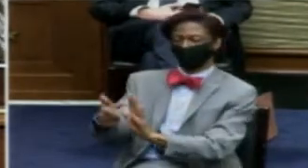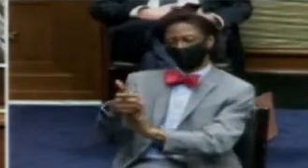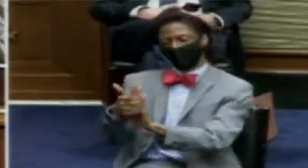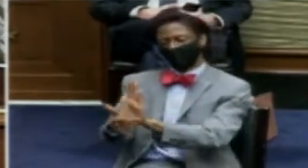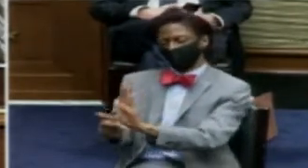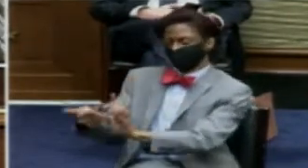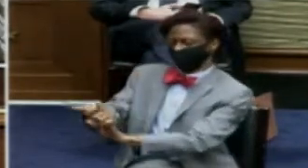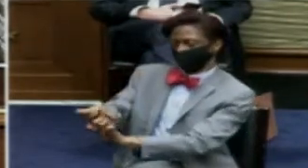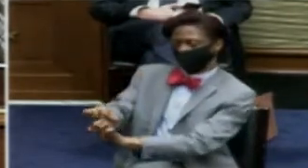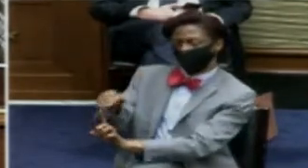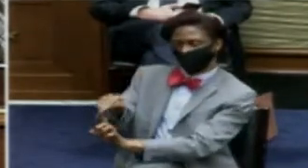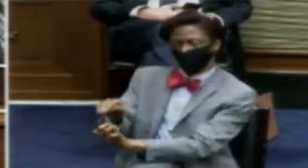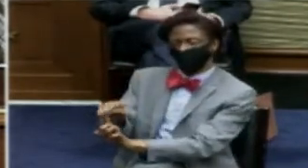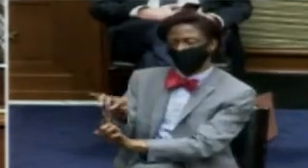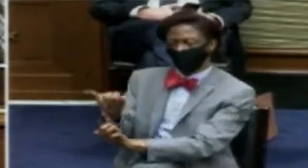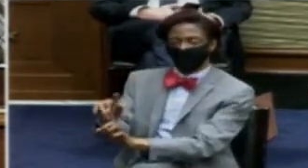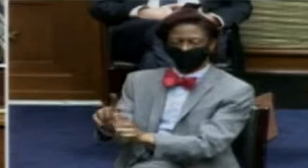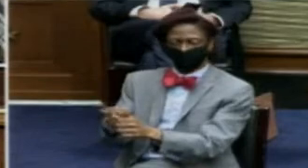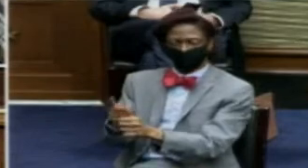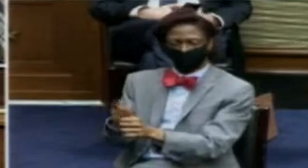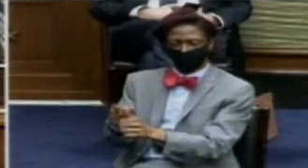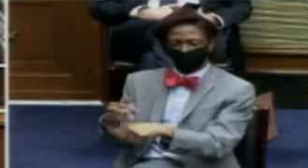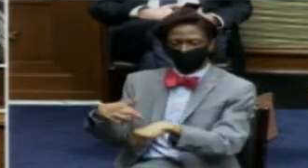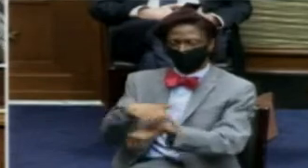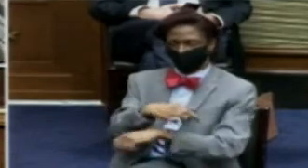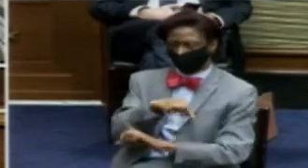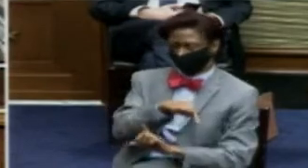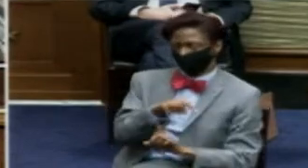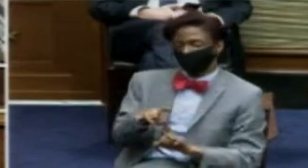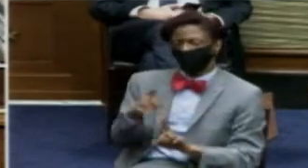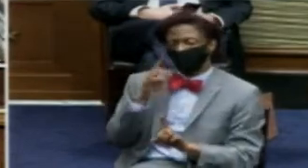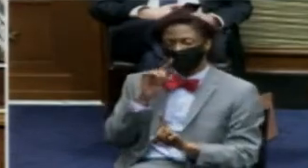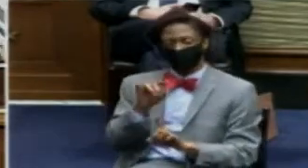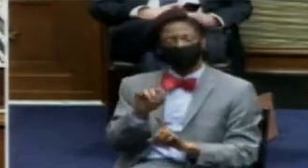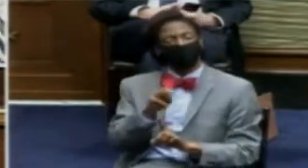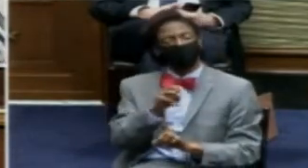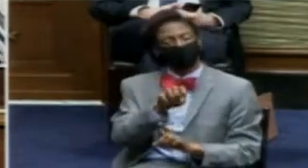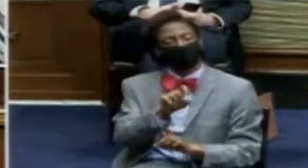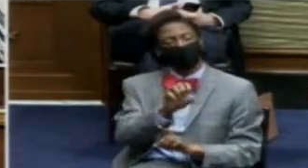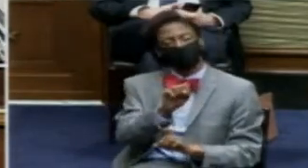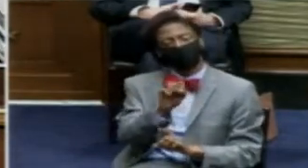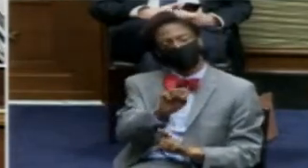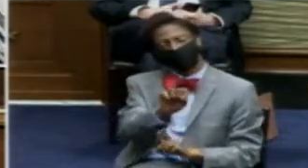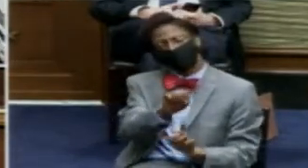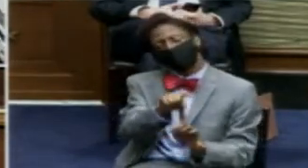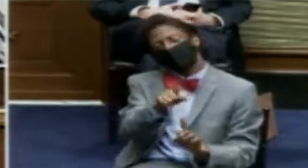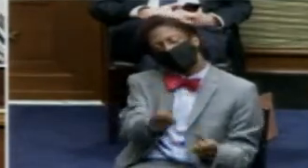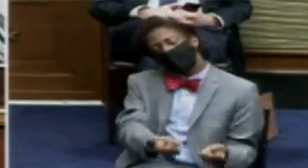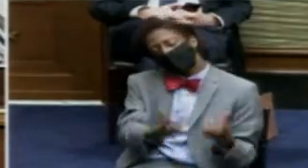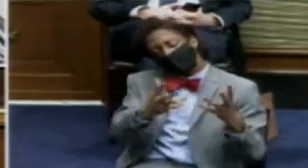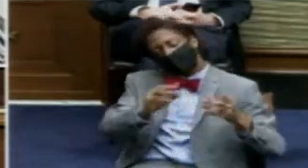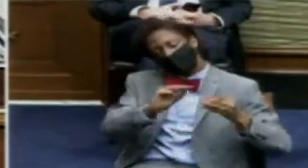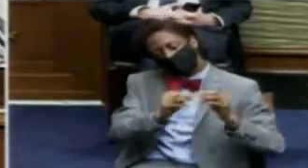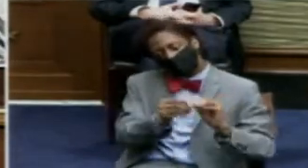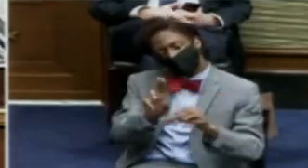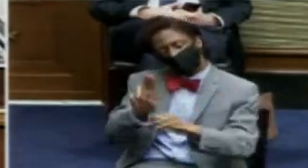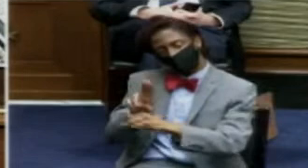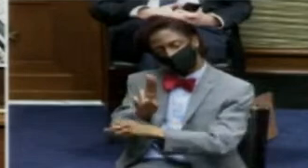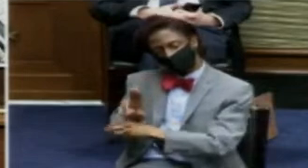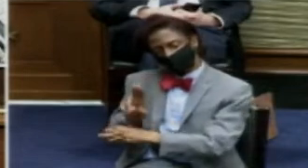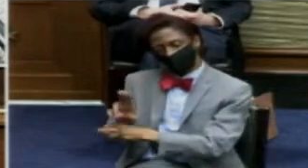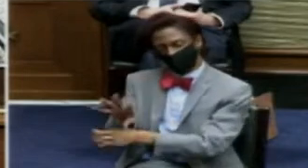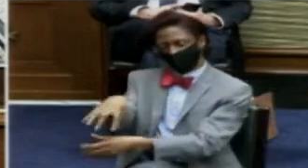as the primary reference. To Ms. Schwartz, how many numbers are used in the district